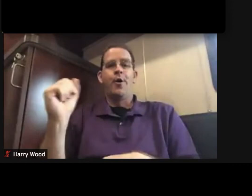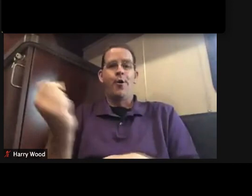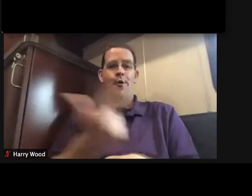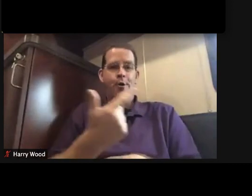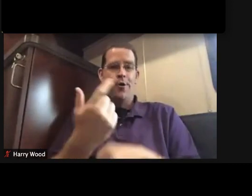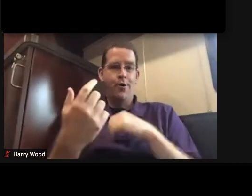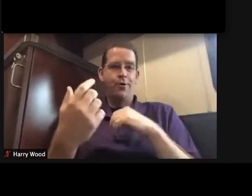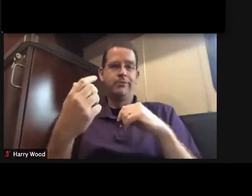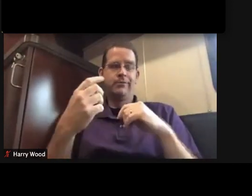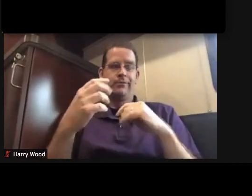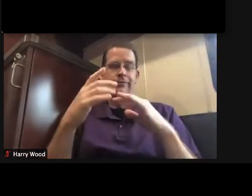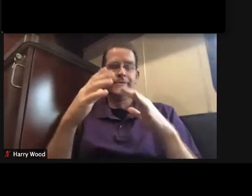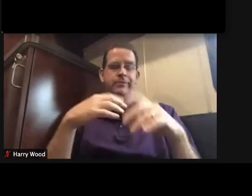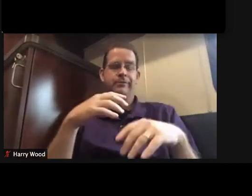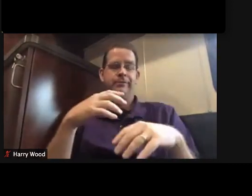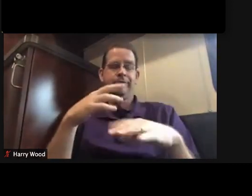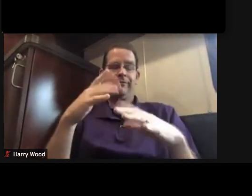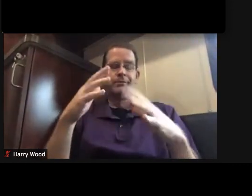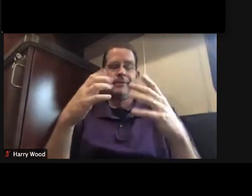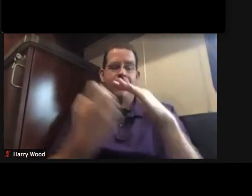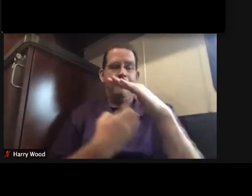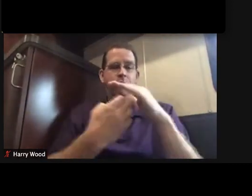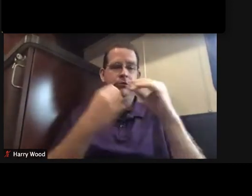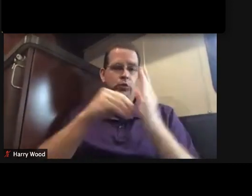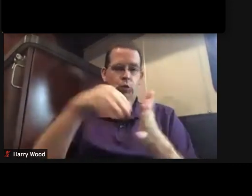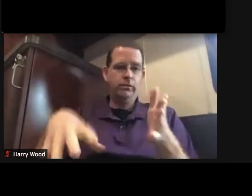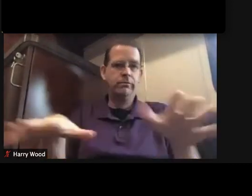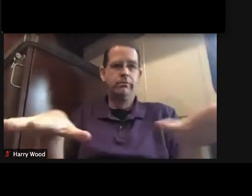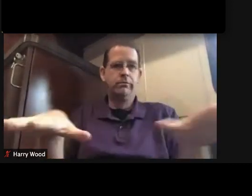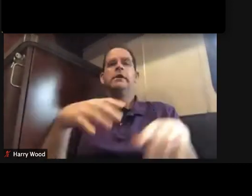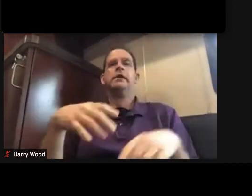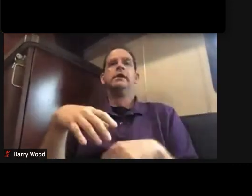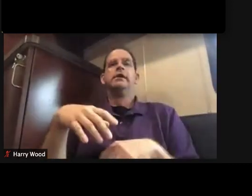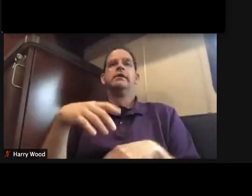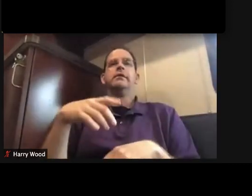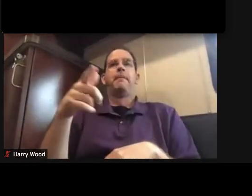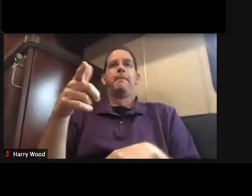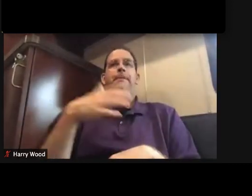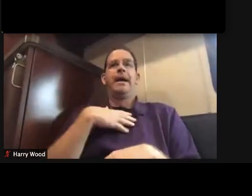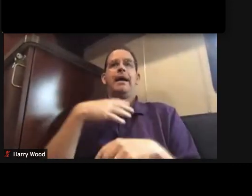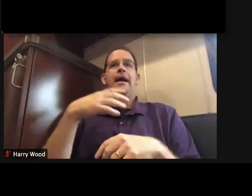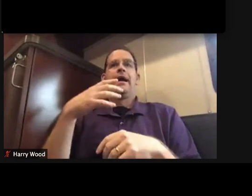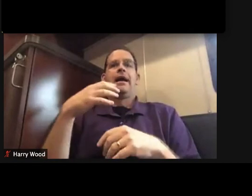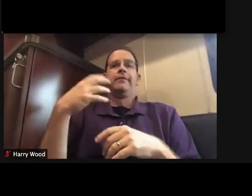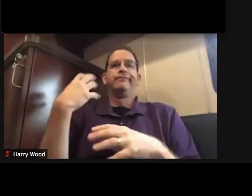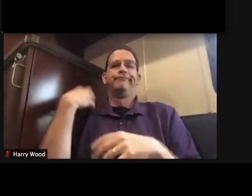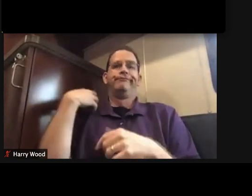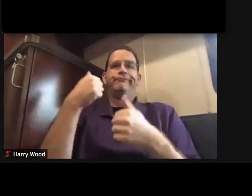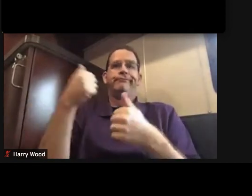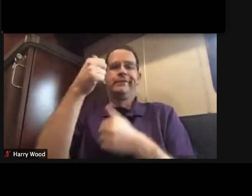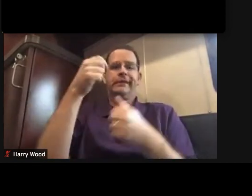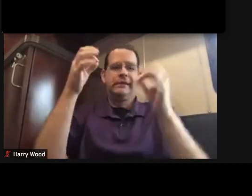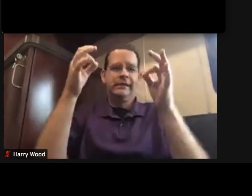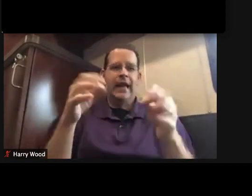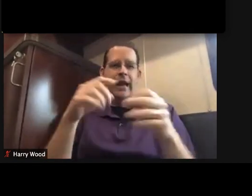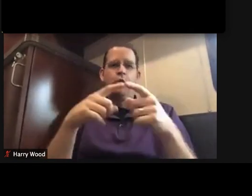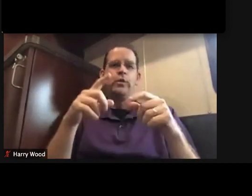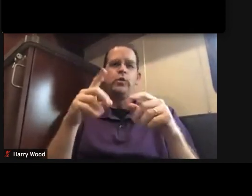first year teaching, all elementary school students is who I taught.